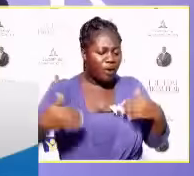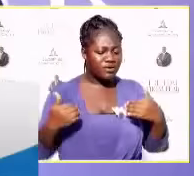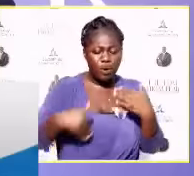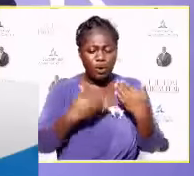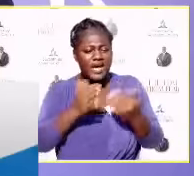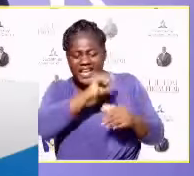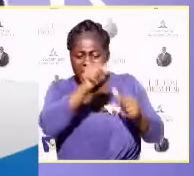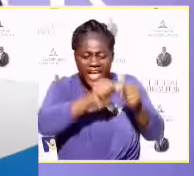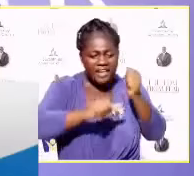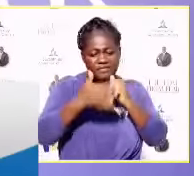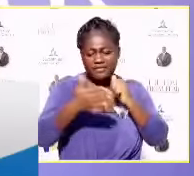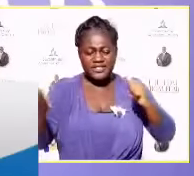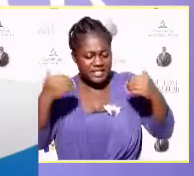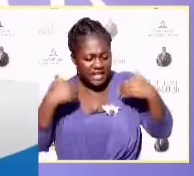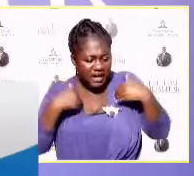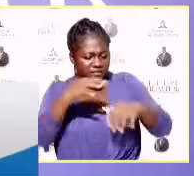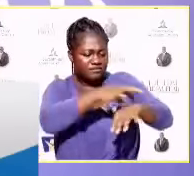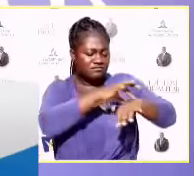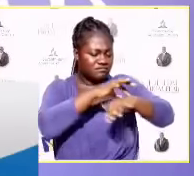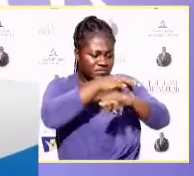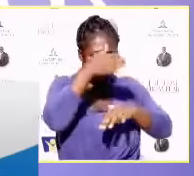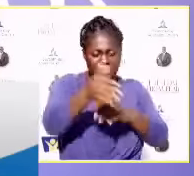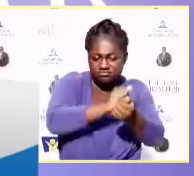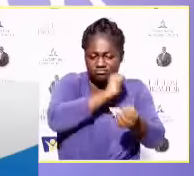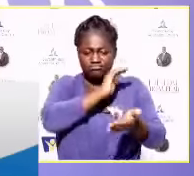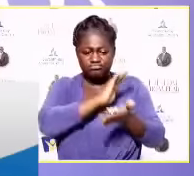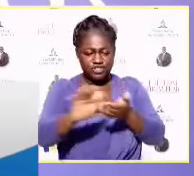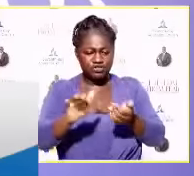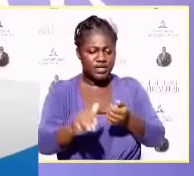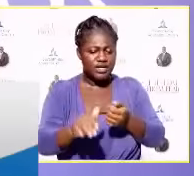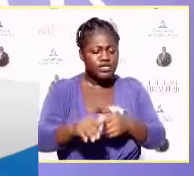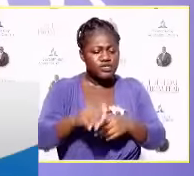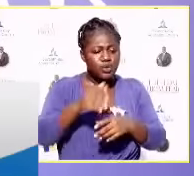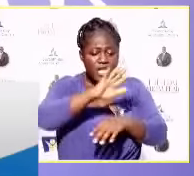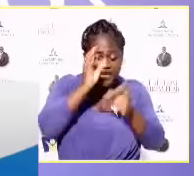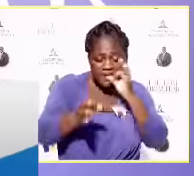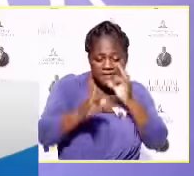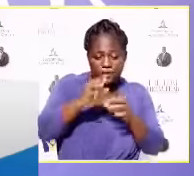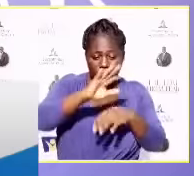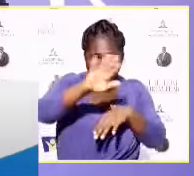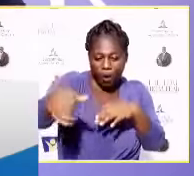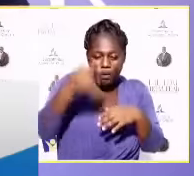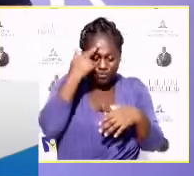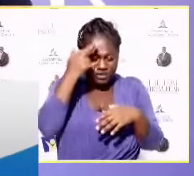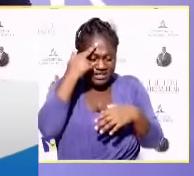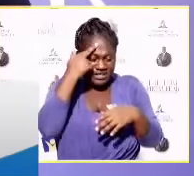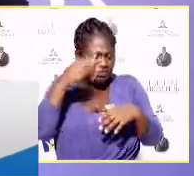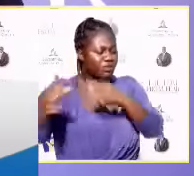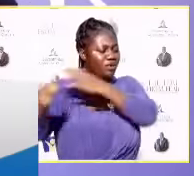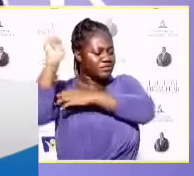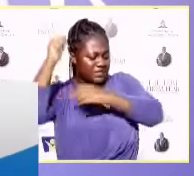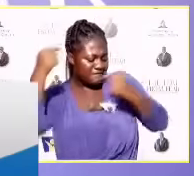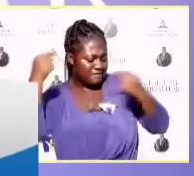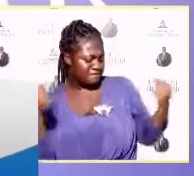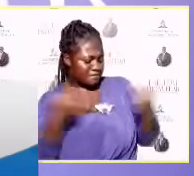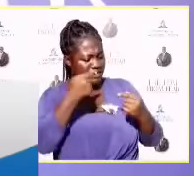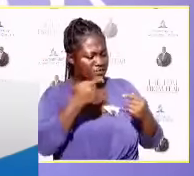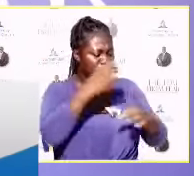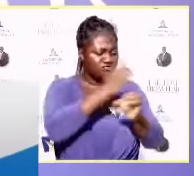air. For it repenteth me that I have made them. Verses 1 to 7.